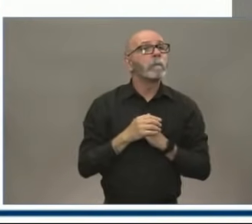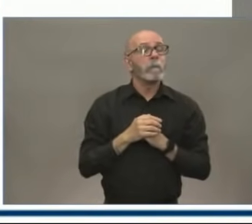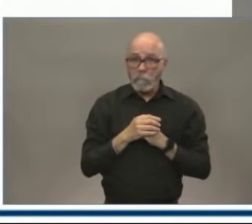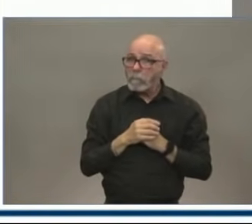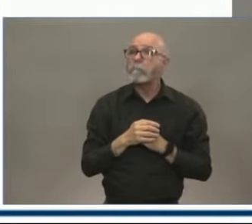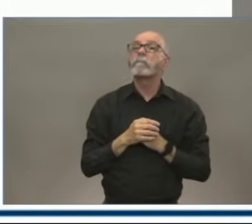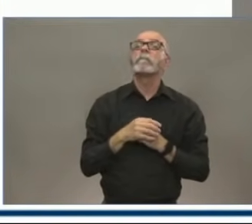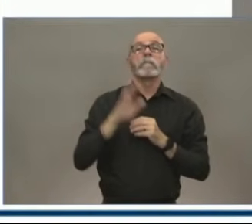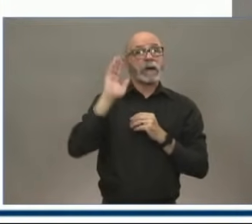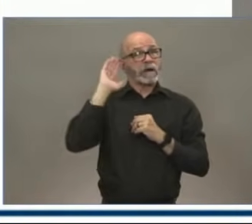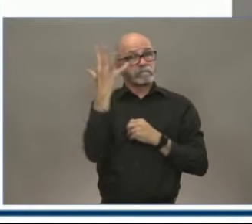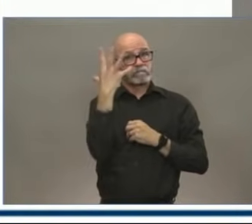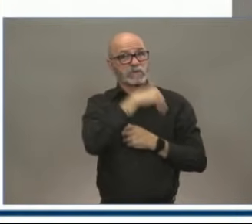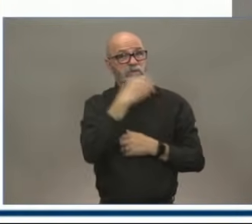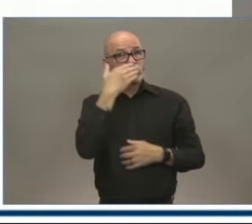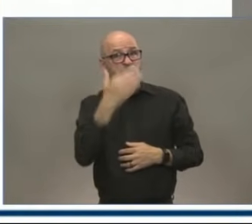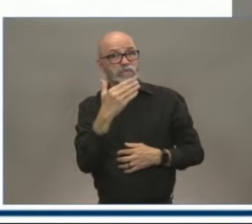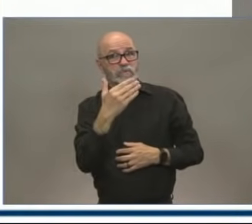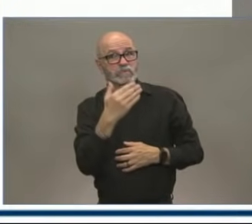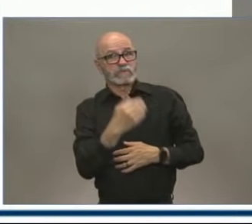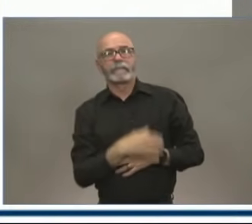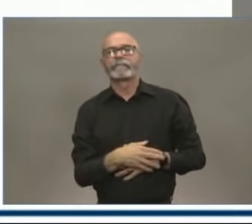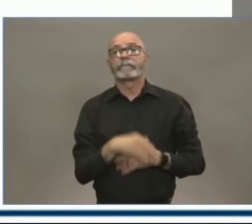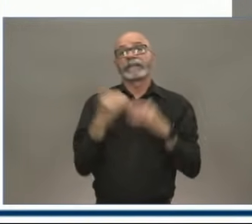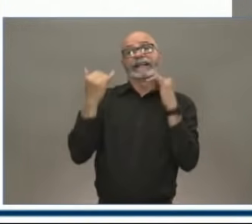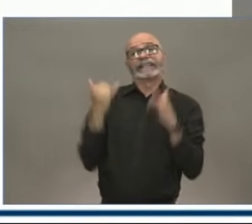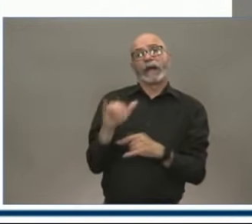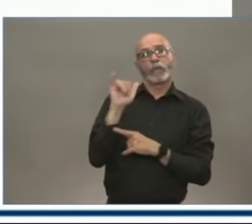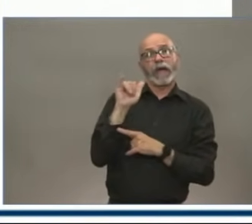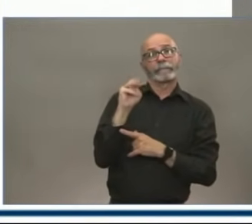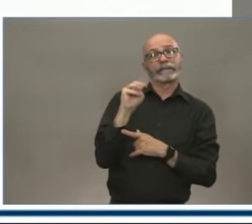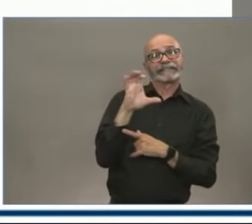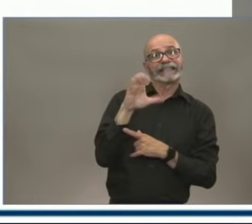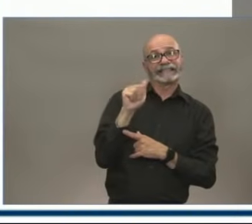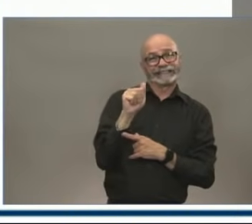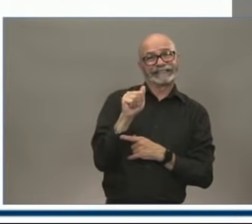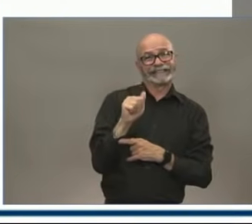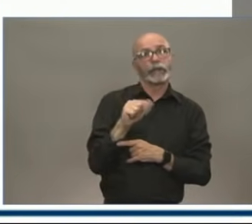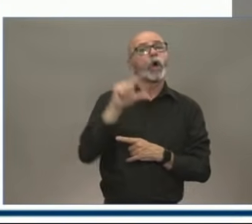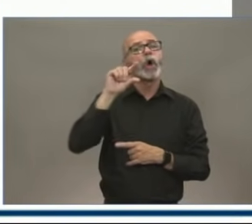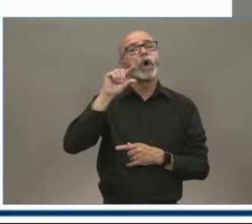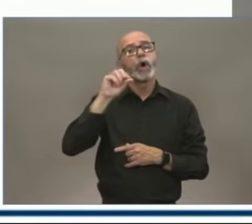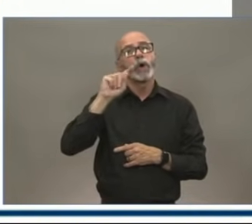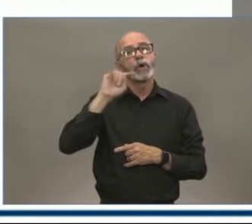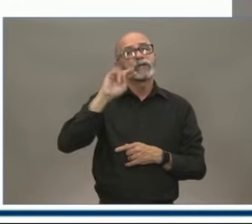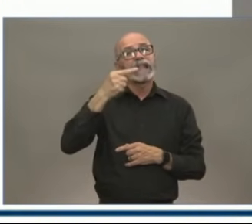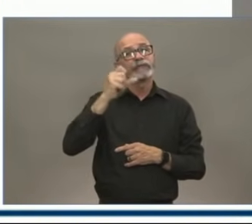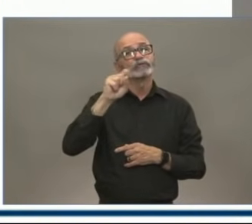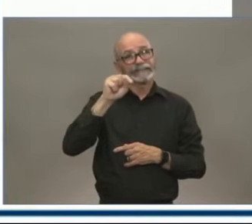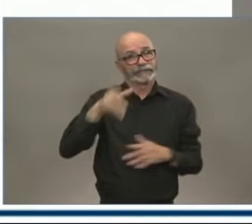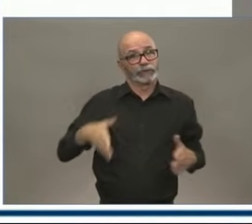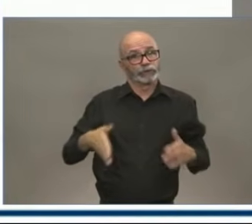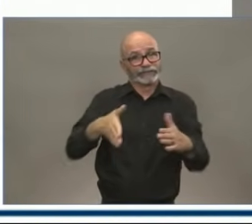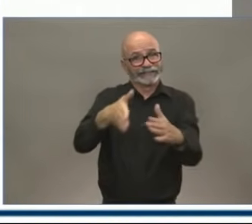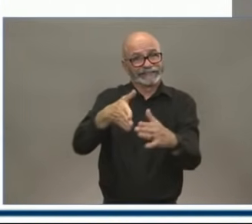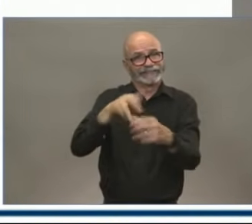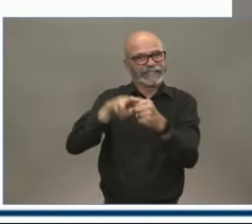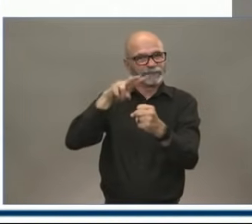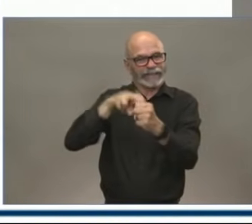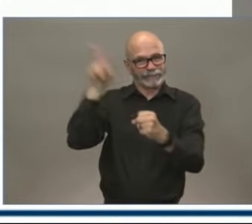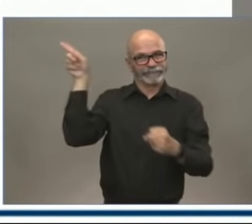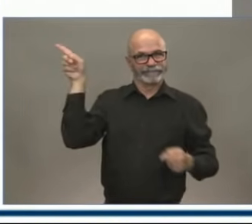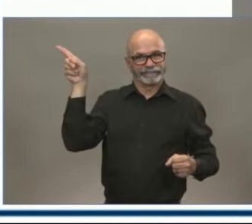The team is also at the YMCA on Gottingen Street today. Since this pilot began, they have done